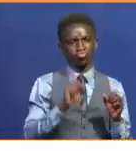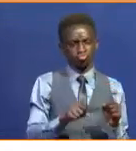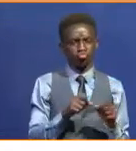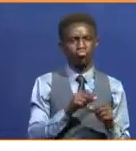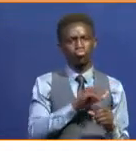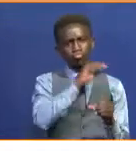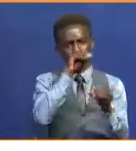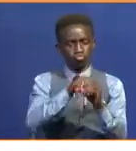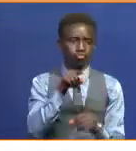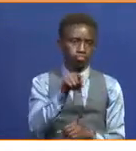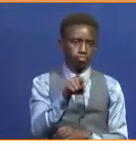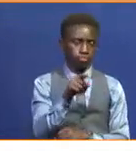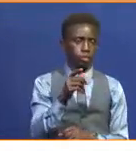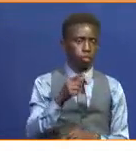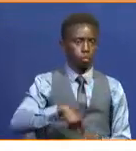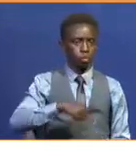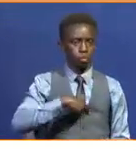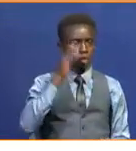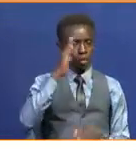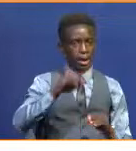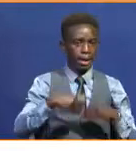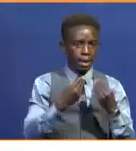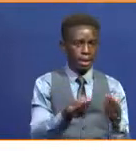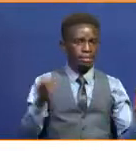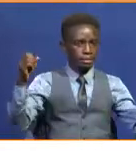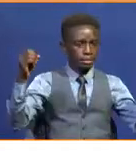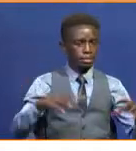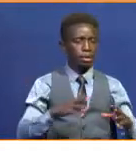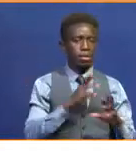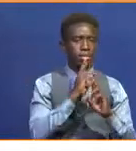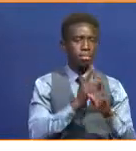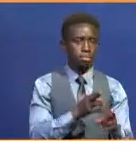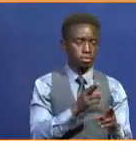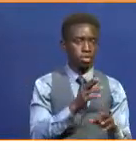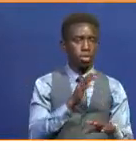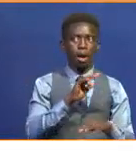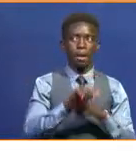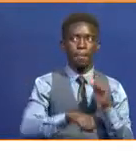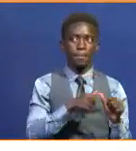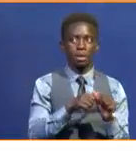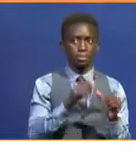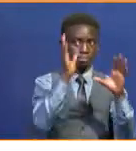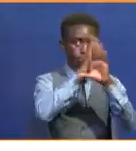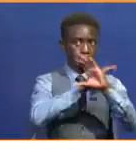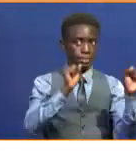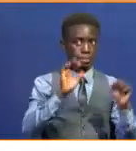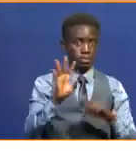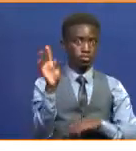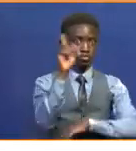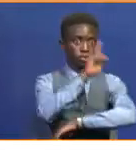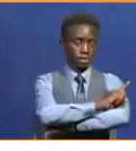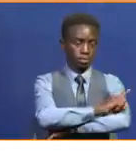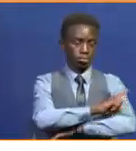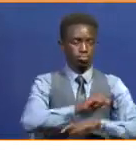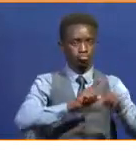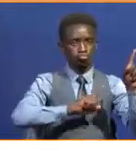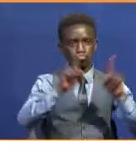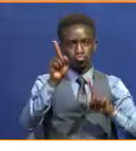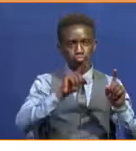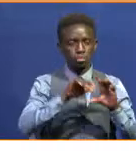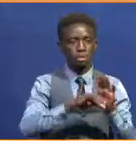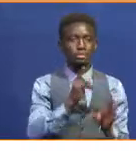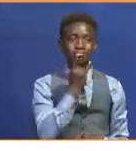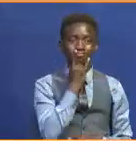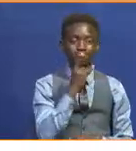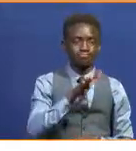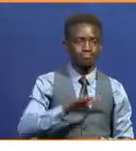that. We'll be bringing you a comprehensive report on the president four-day tour of Nyanza in our subsequent